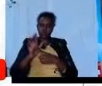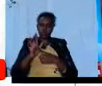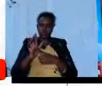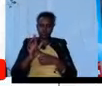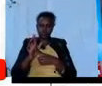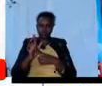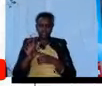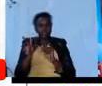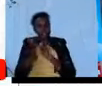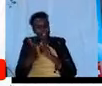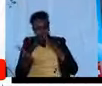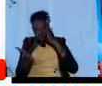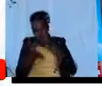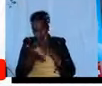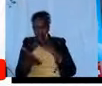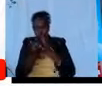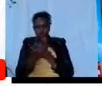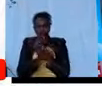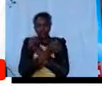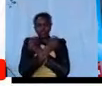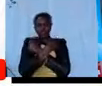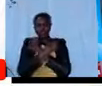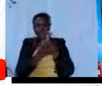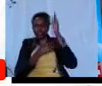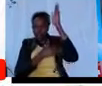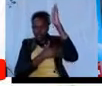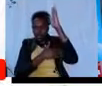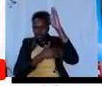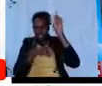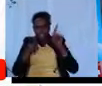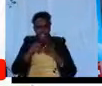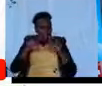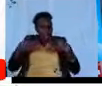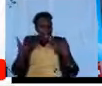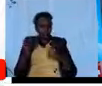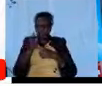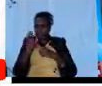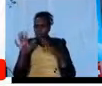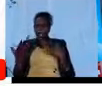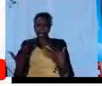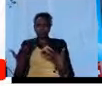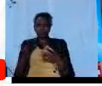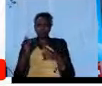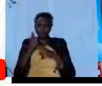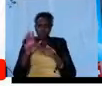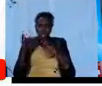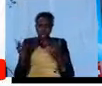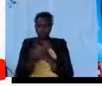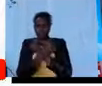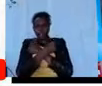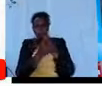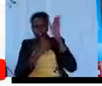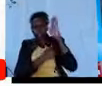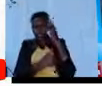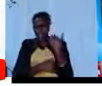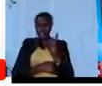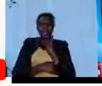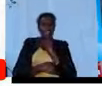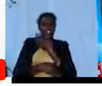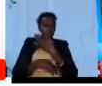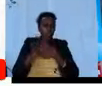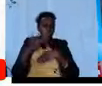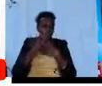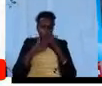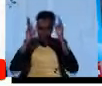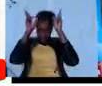demonstrate that you love God. And how can you demonstrate that you love God? Hate all kind of